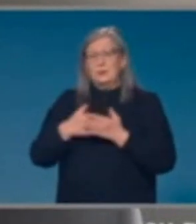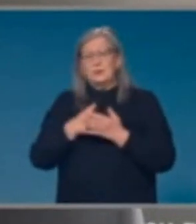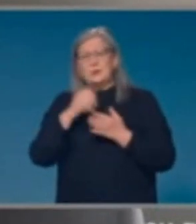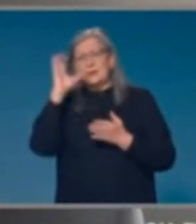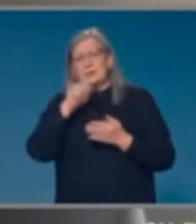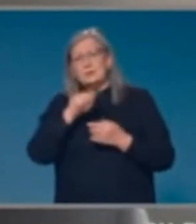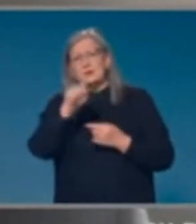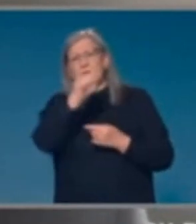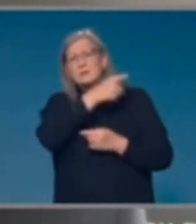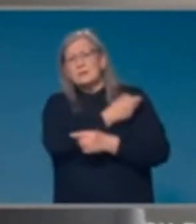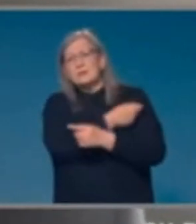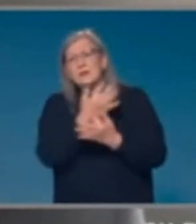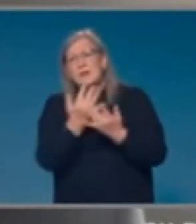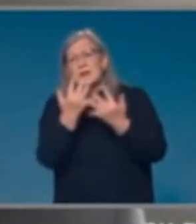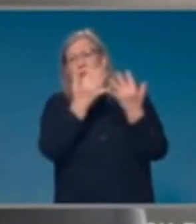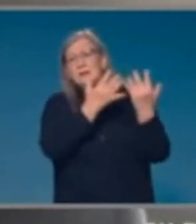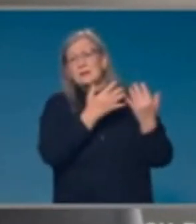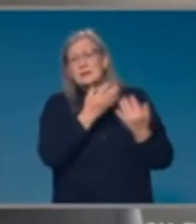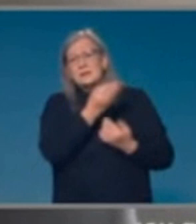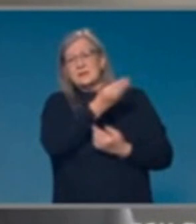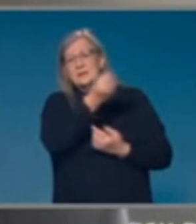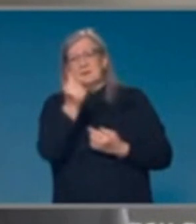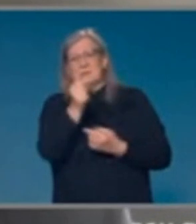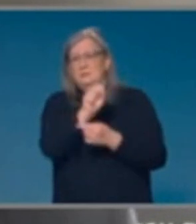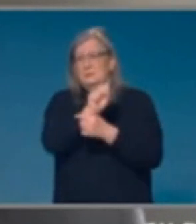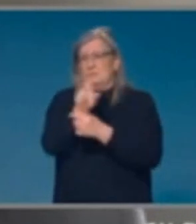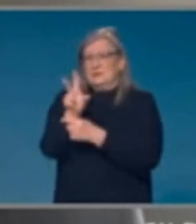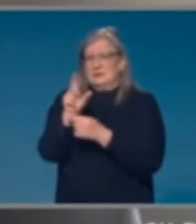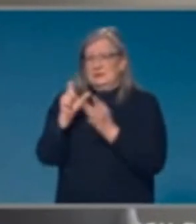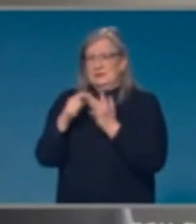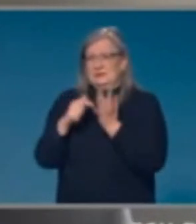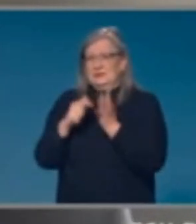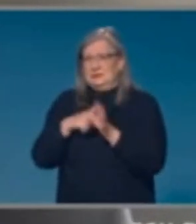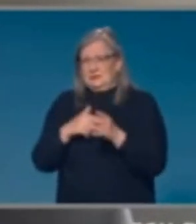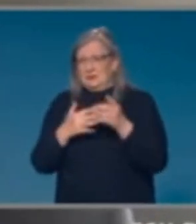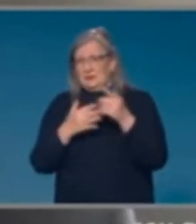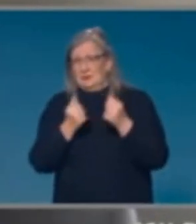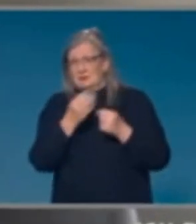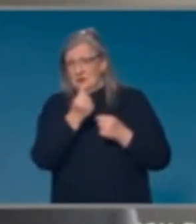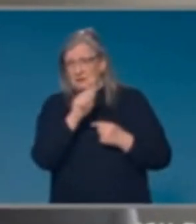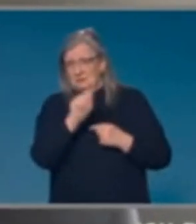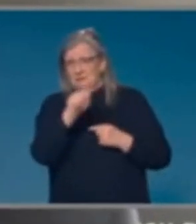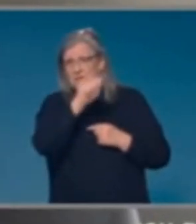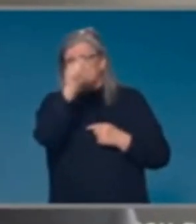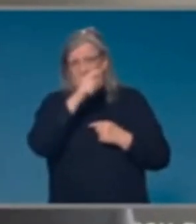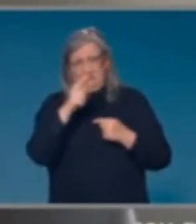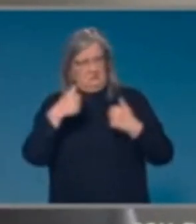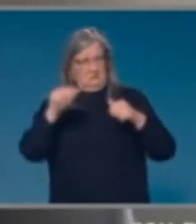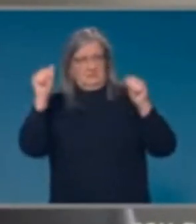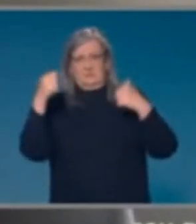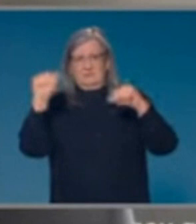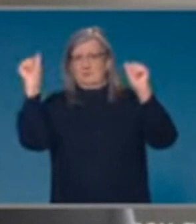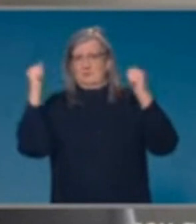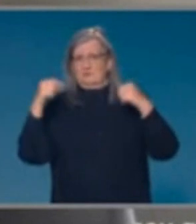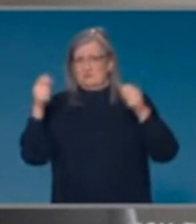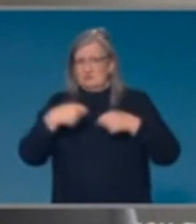even than urban vaccination rates. That's been one of the great achievements of the rollout to date. And when we were designing it